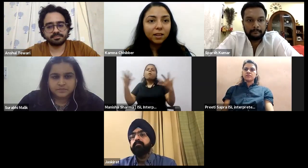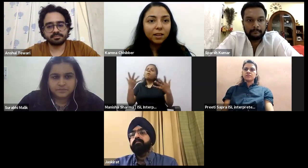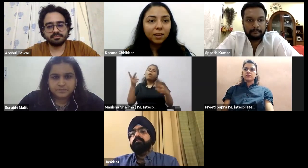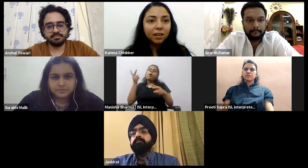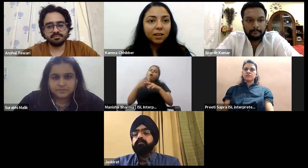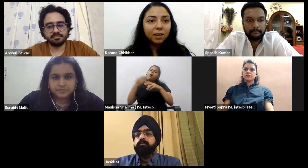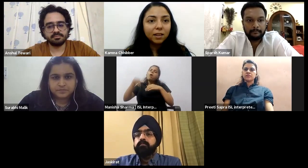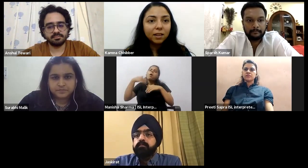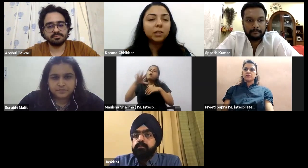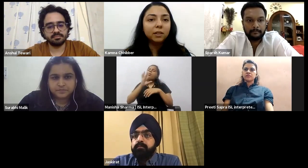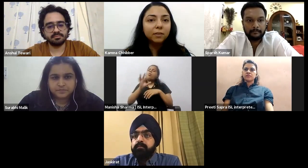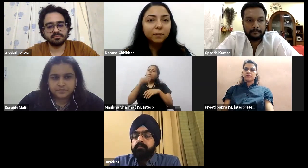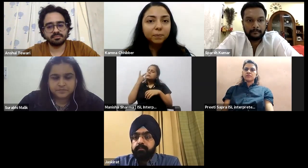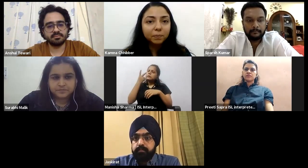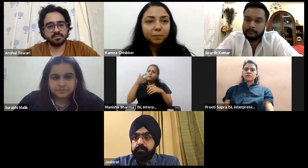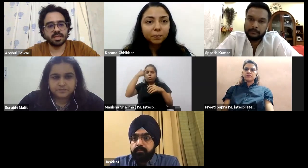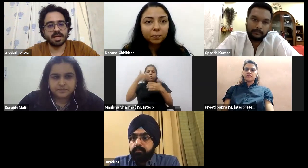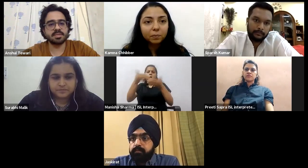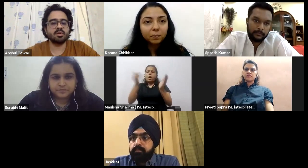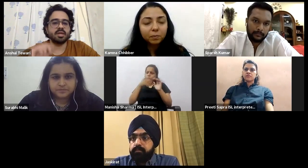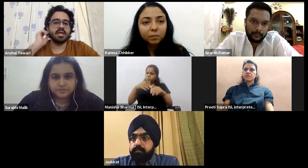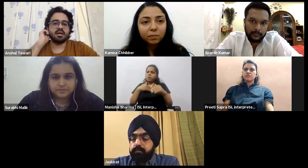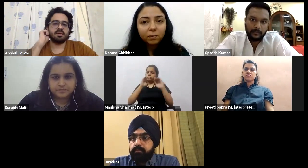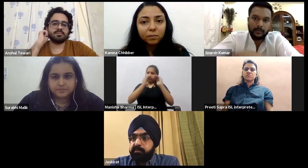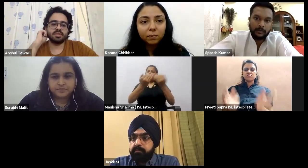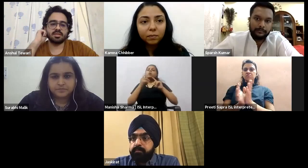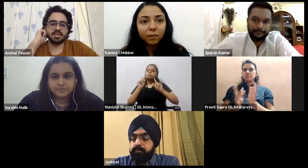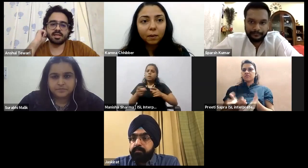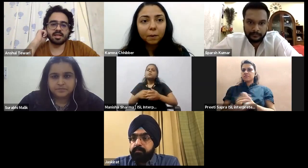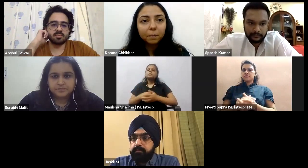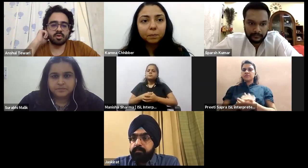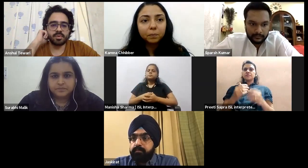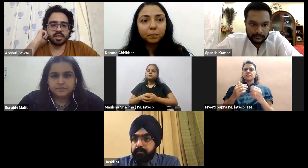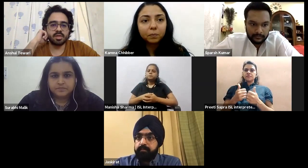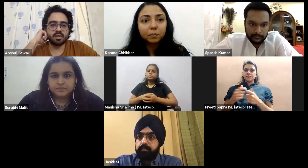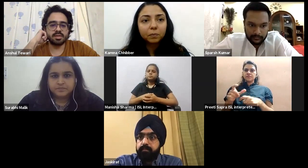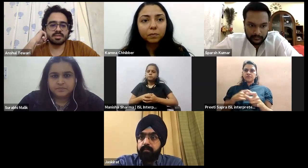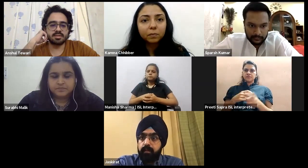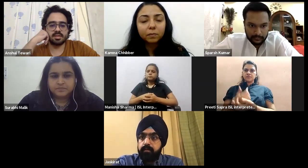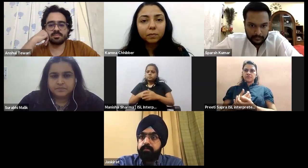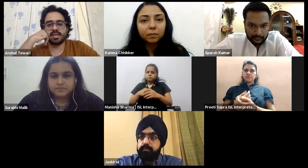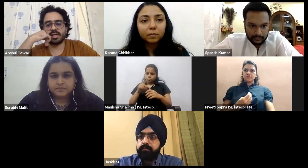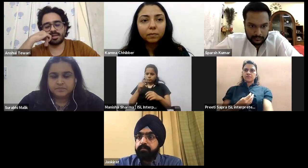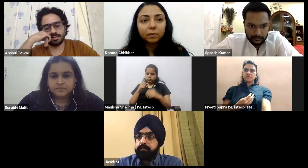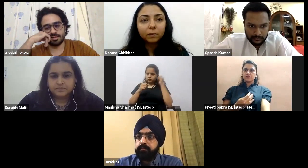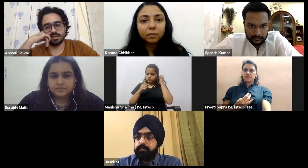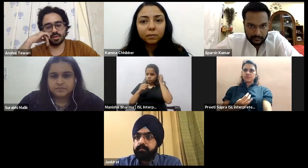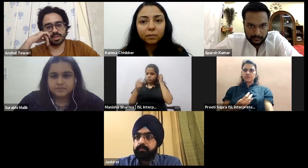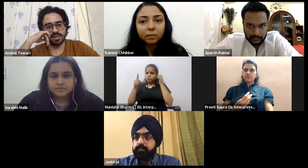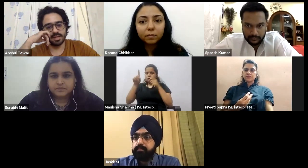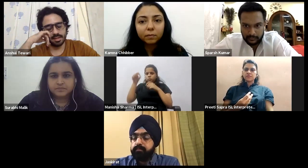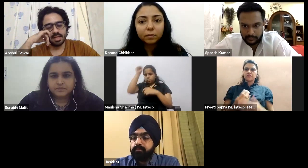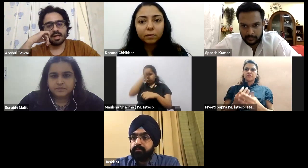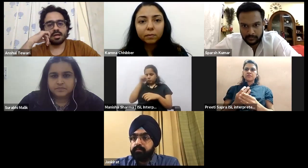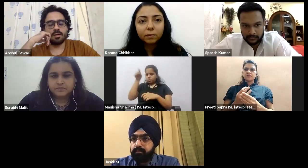which is a reality of our community. Yeah, absolutely. Jaskira, I just want to bring you in on this again,